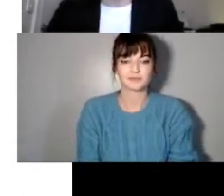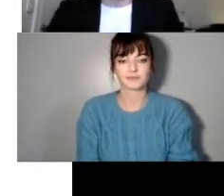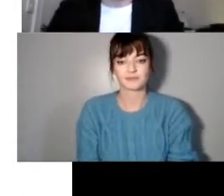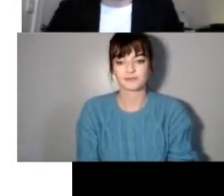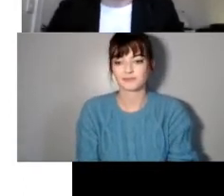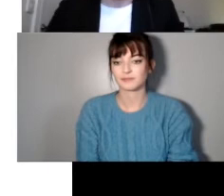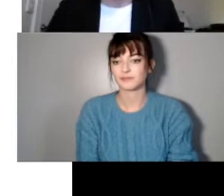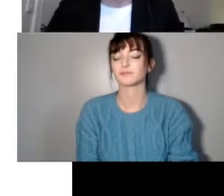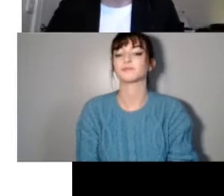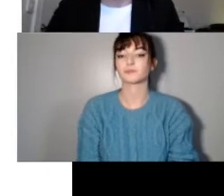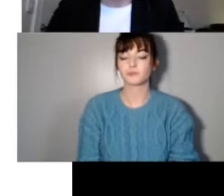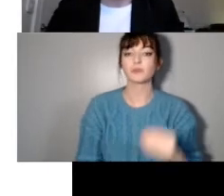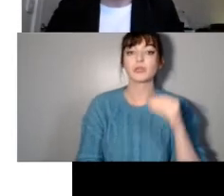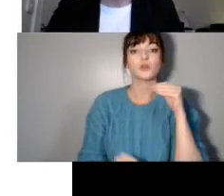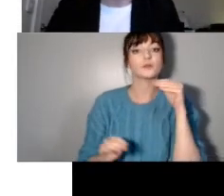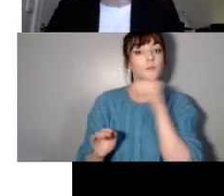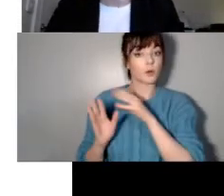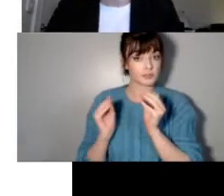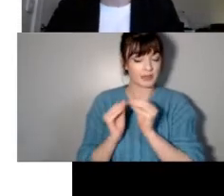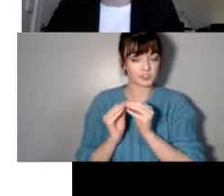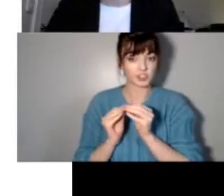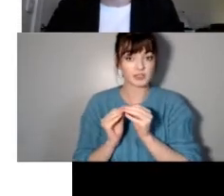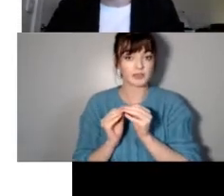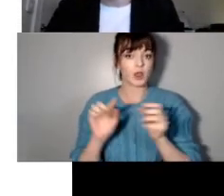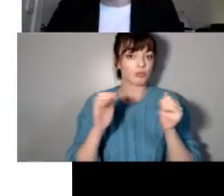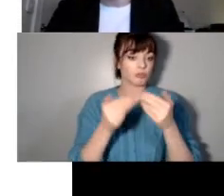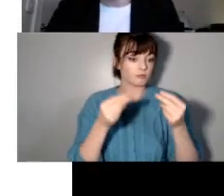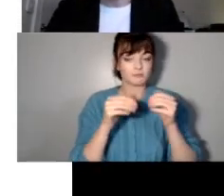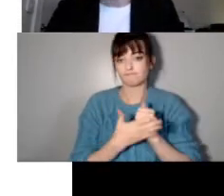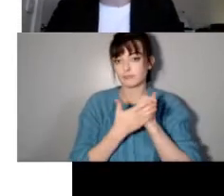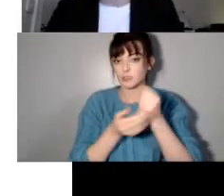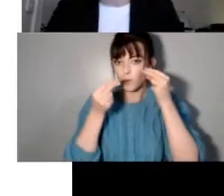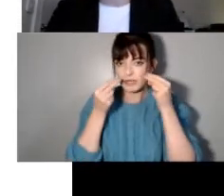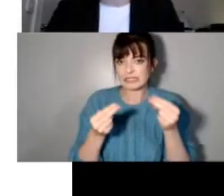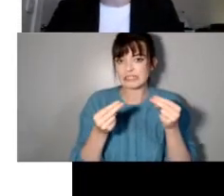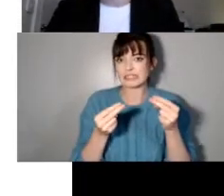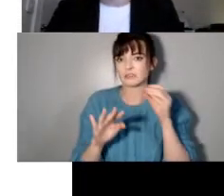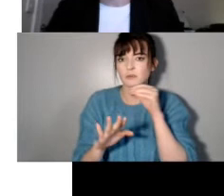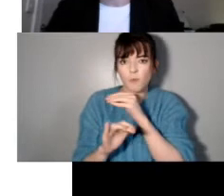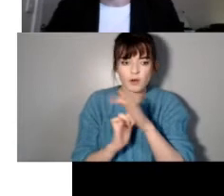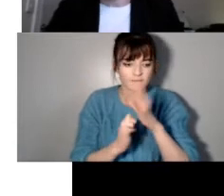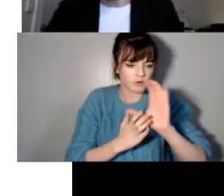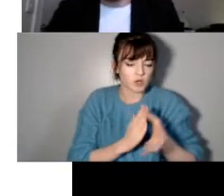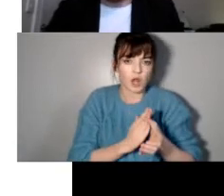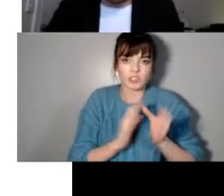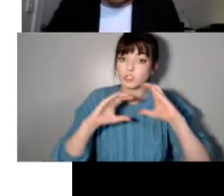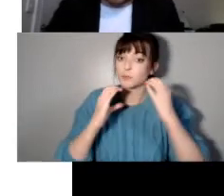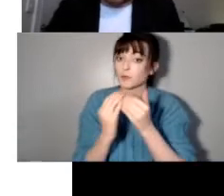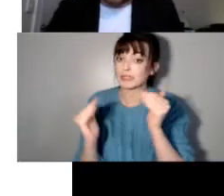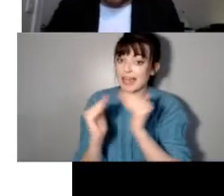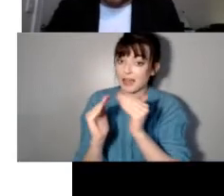It's important to mention that the level of support needs is, of course, a key driver of costs in the community housing setting. And when we look to